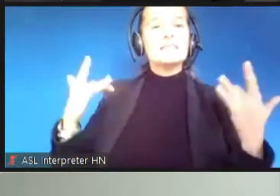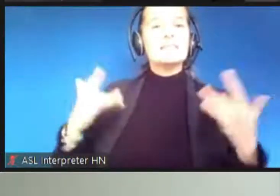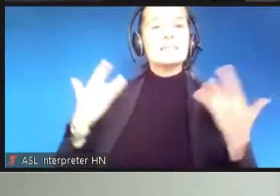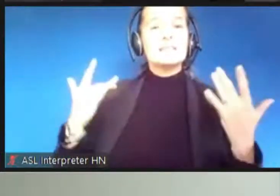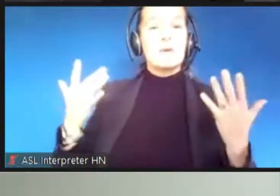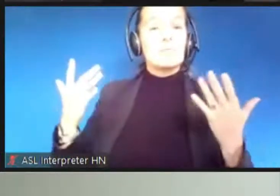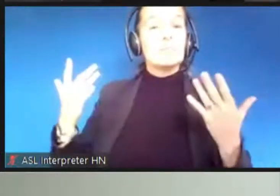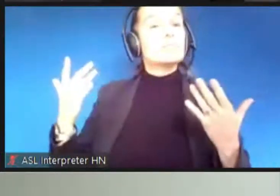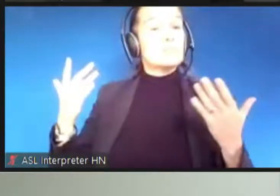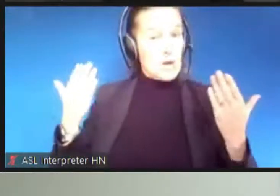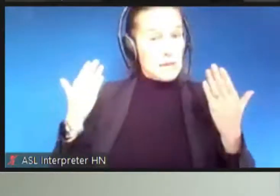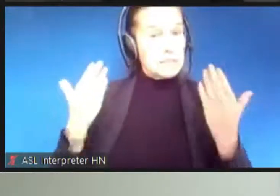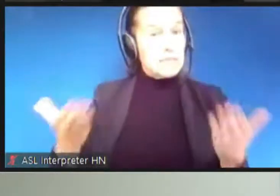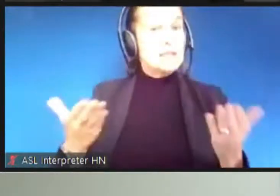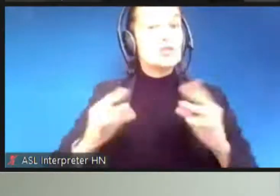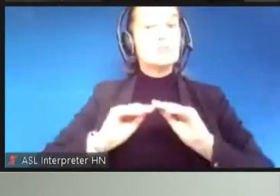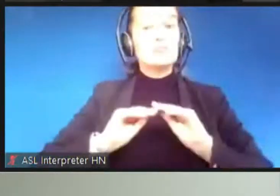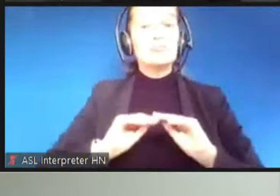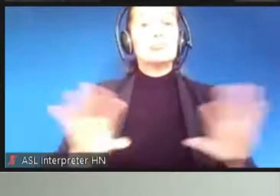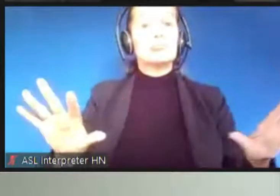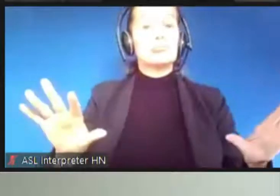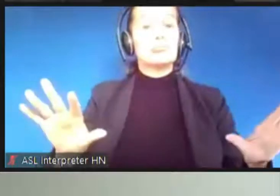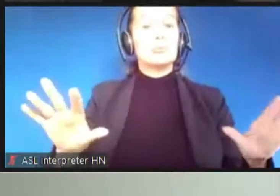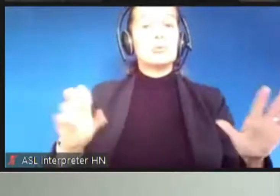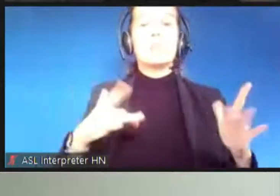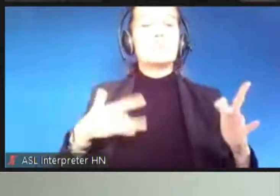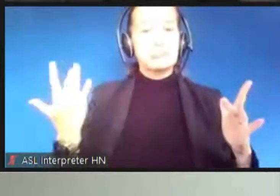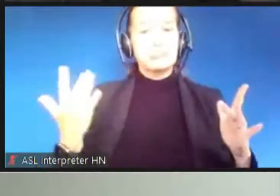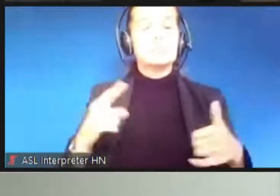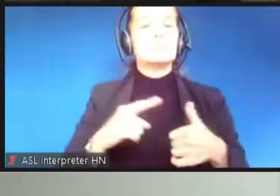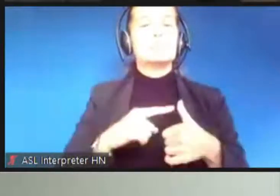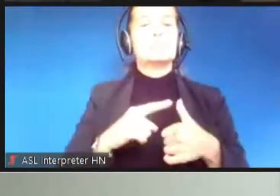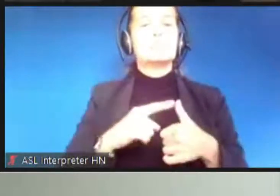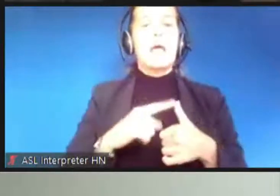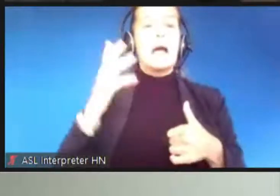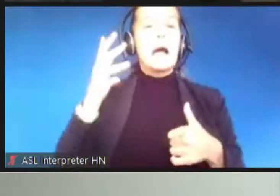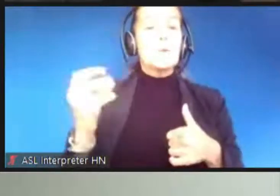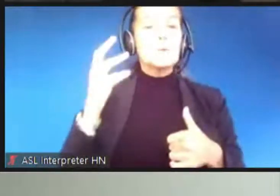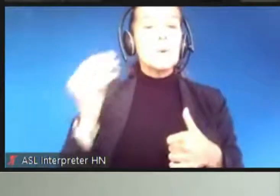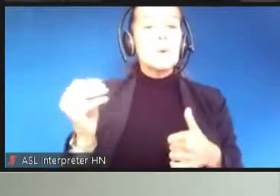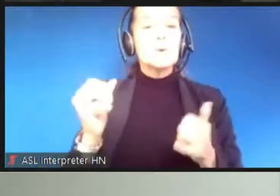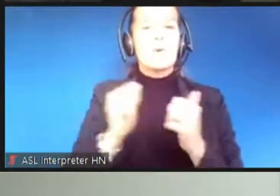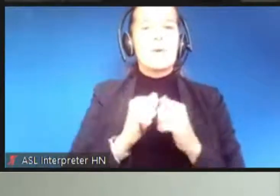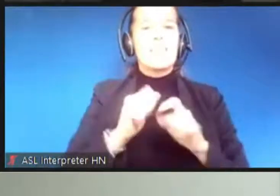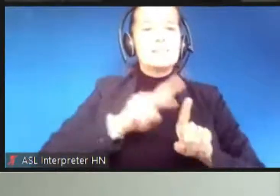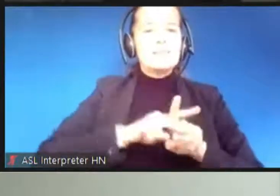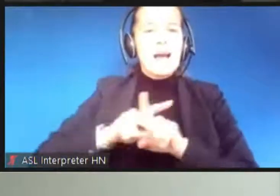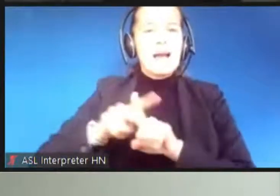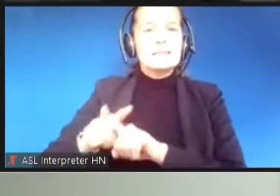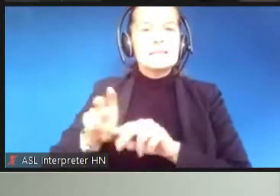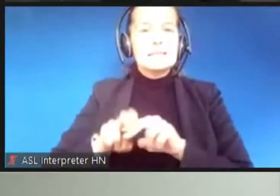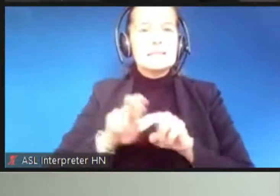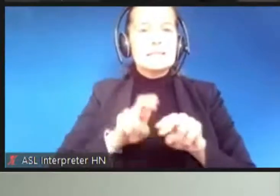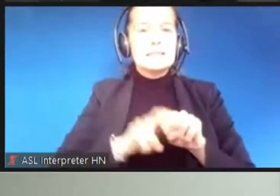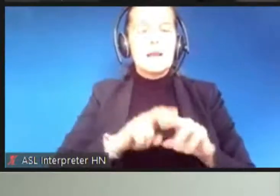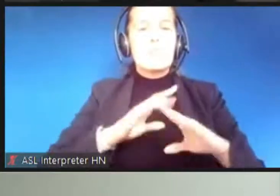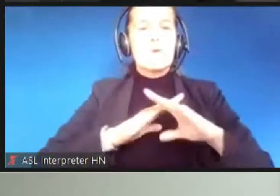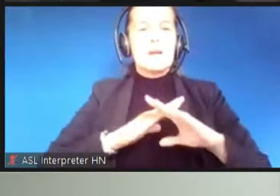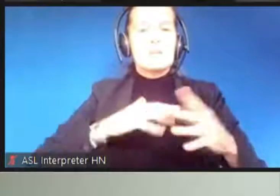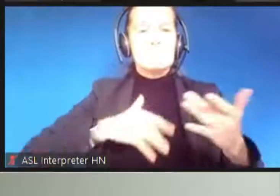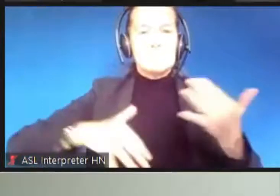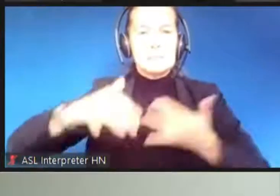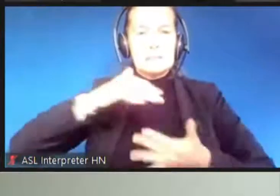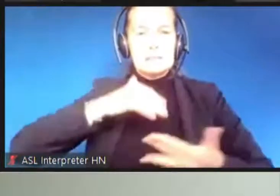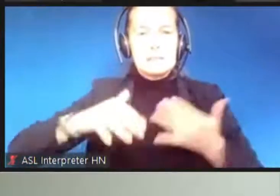have been released, and outdoors with assigned seating with preventing mixing is allowed for sports